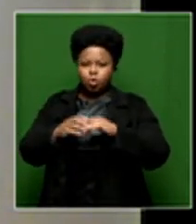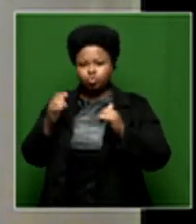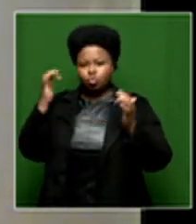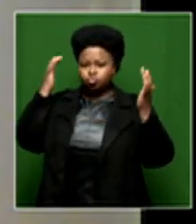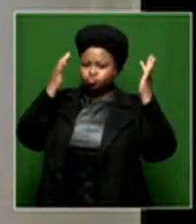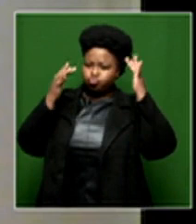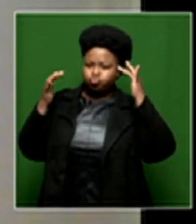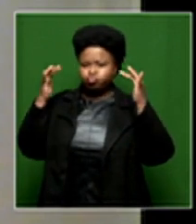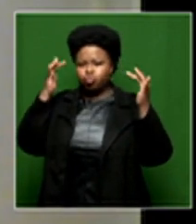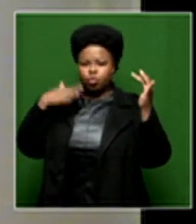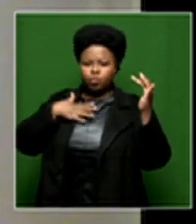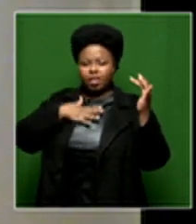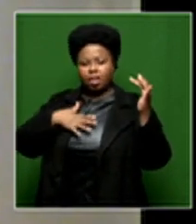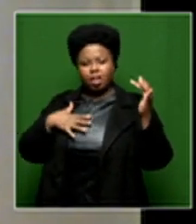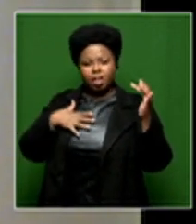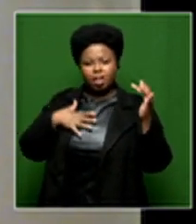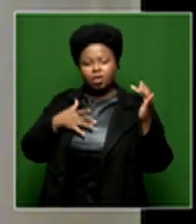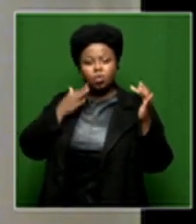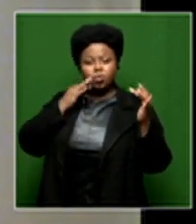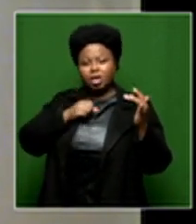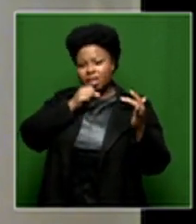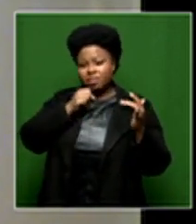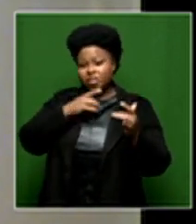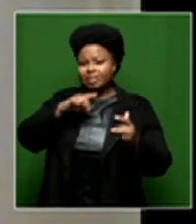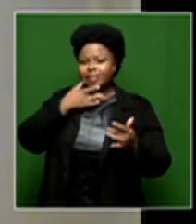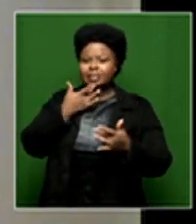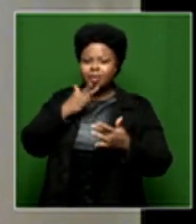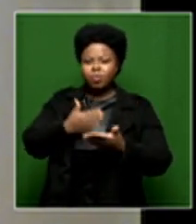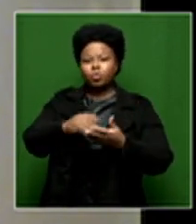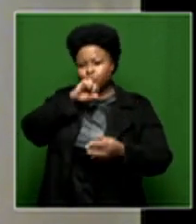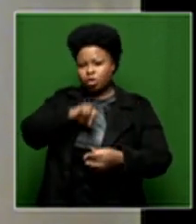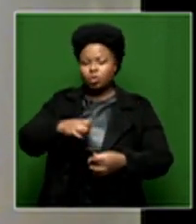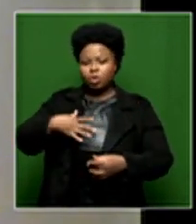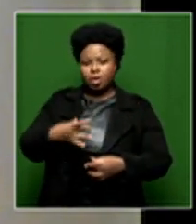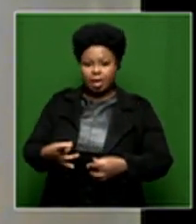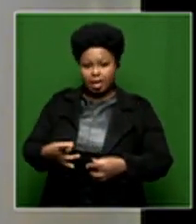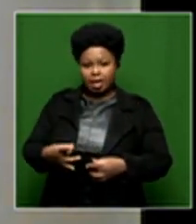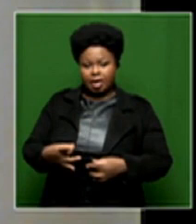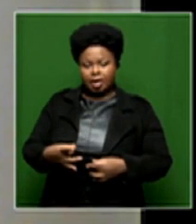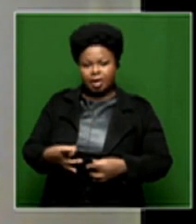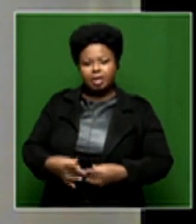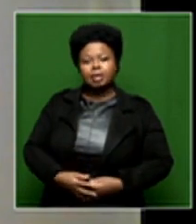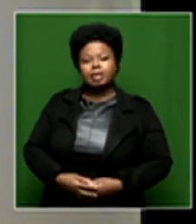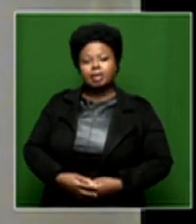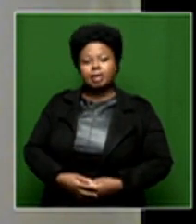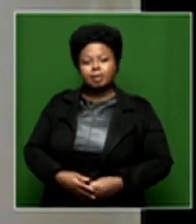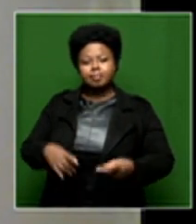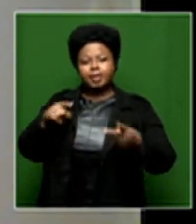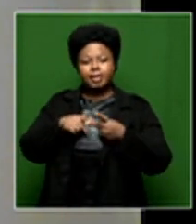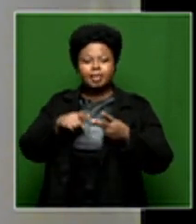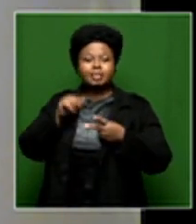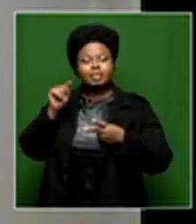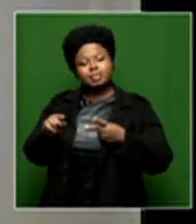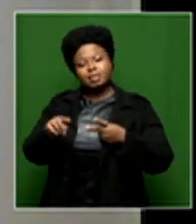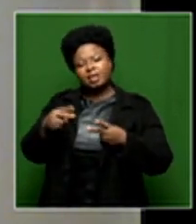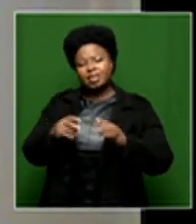euphoric effect for those who like that slightly more. But with the other 2 strains,